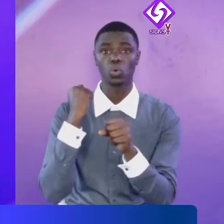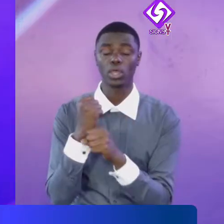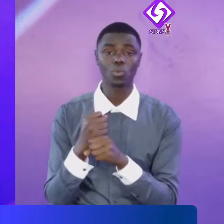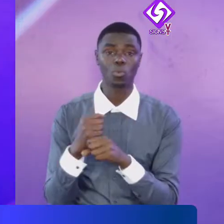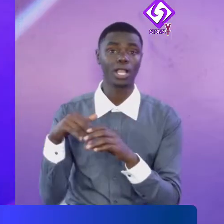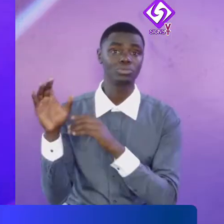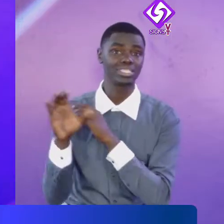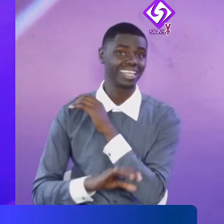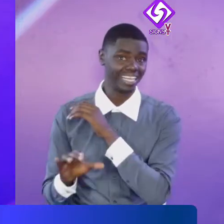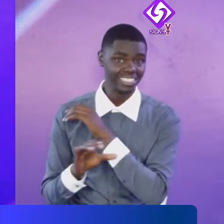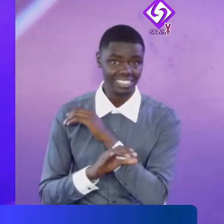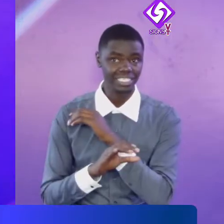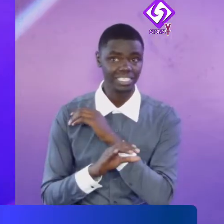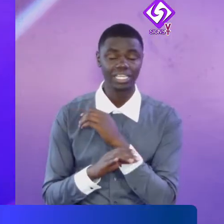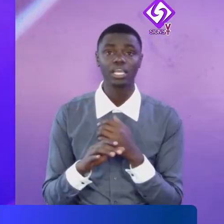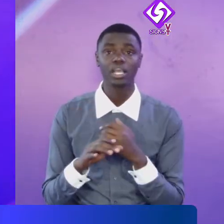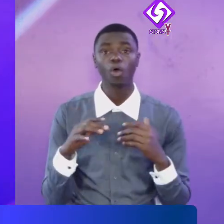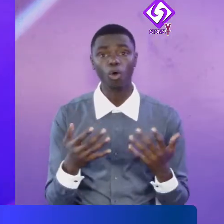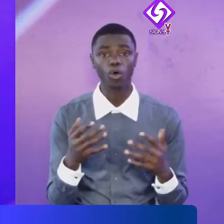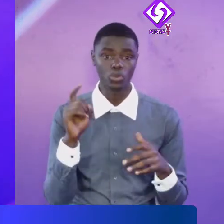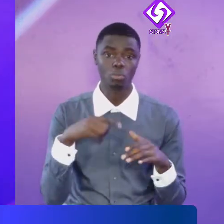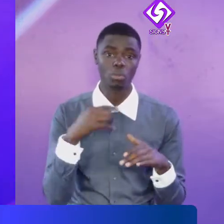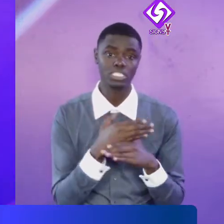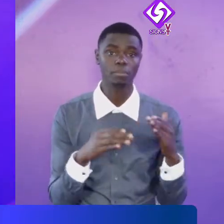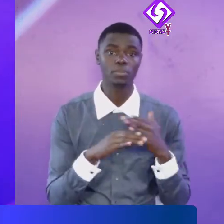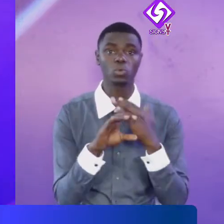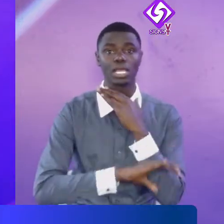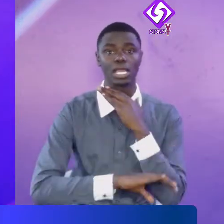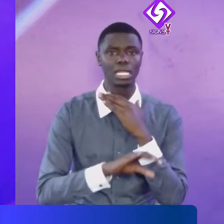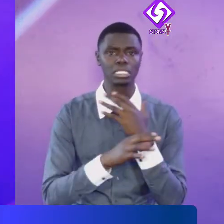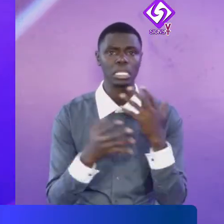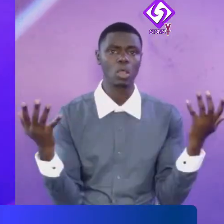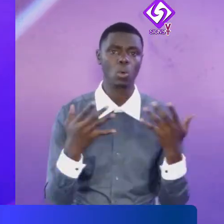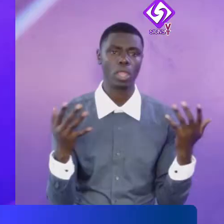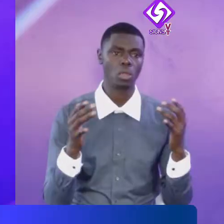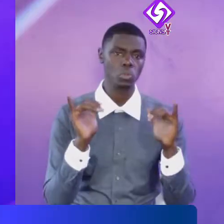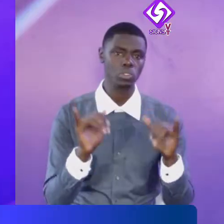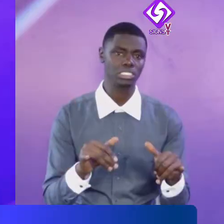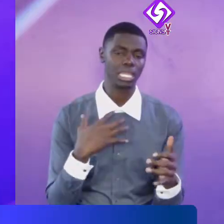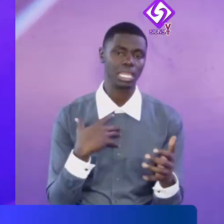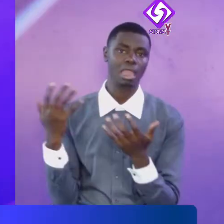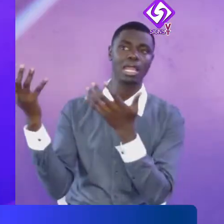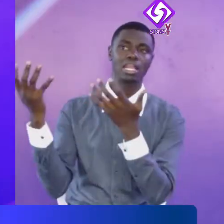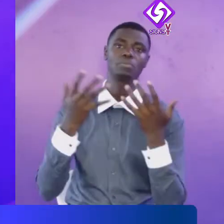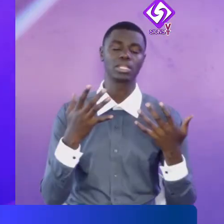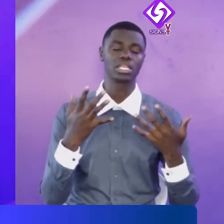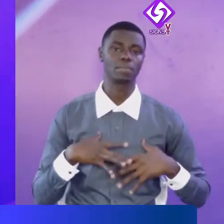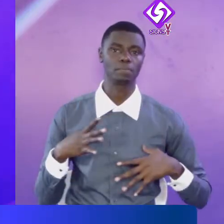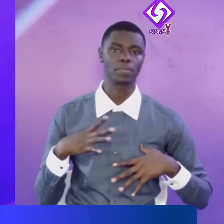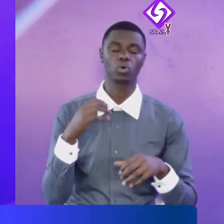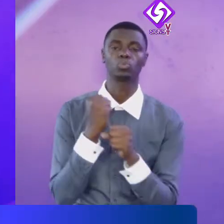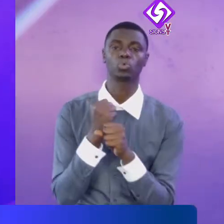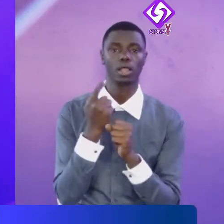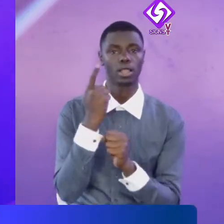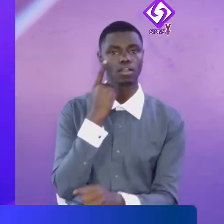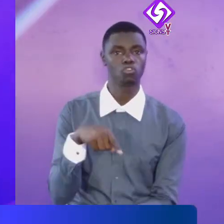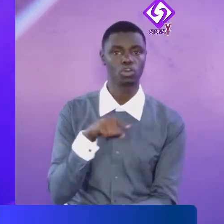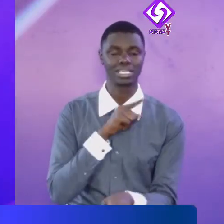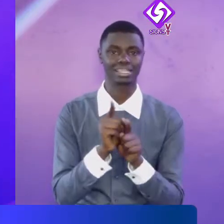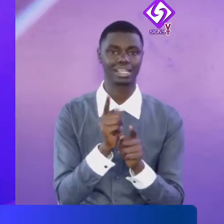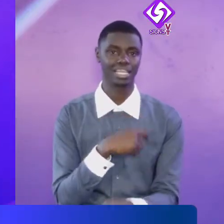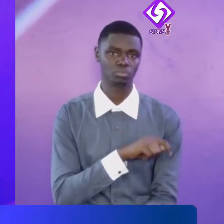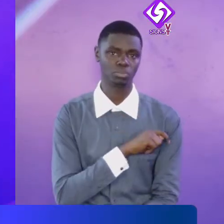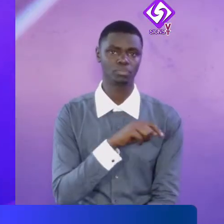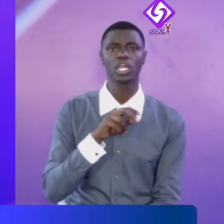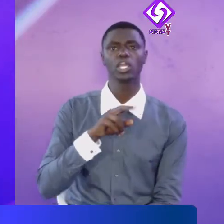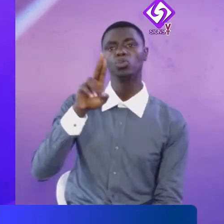abroad? Or you want us to build a country where we will stay and bring people to work for us like slaves? You know, UAE, if you go